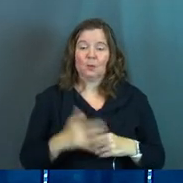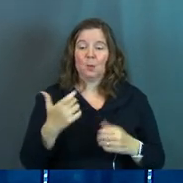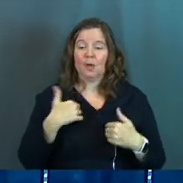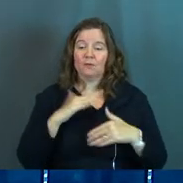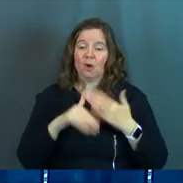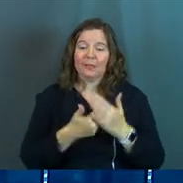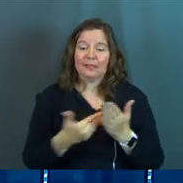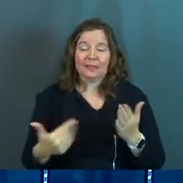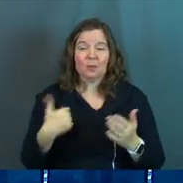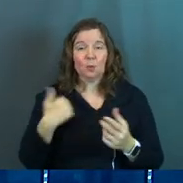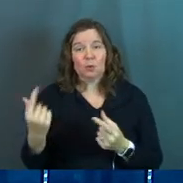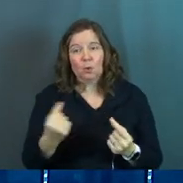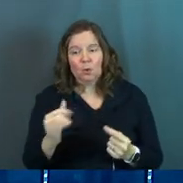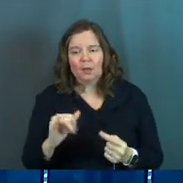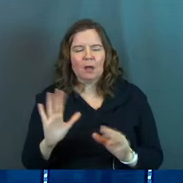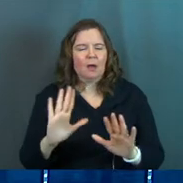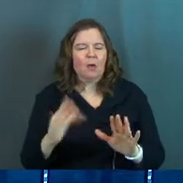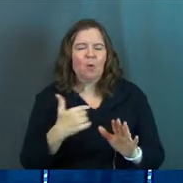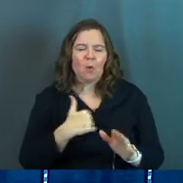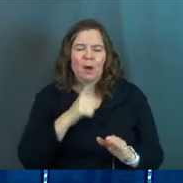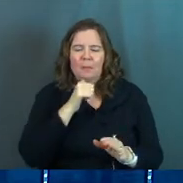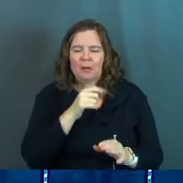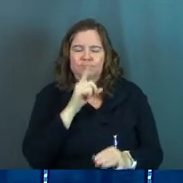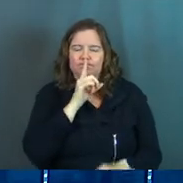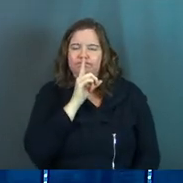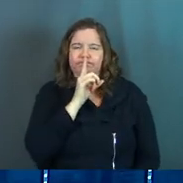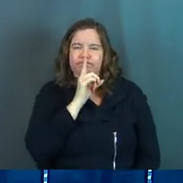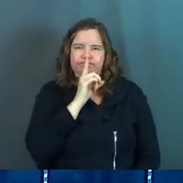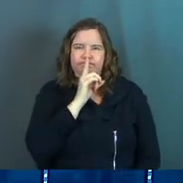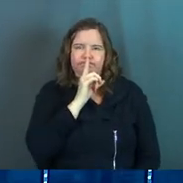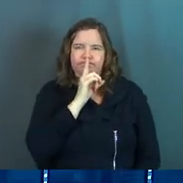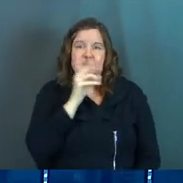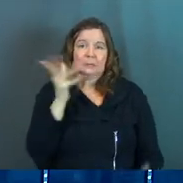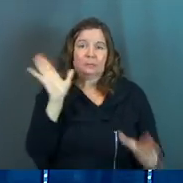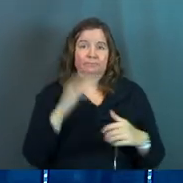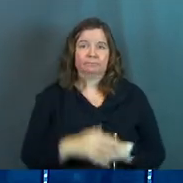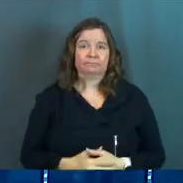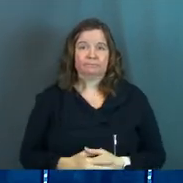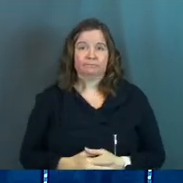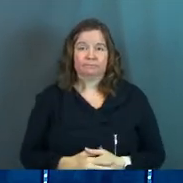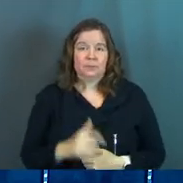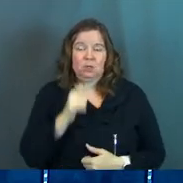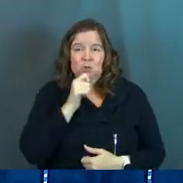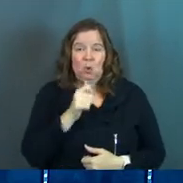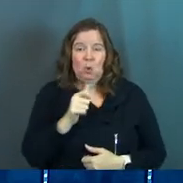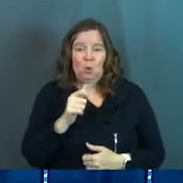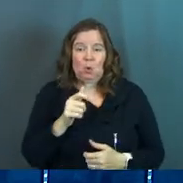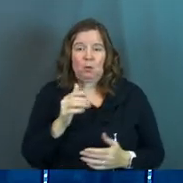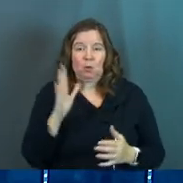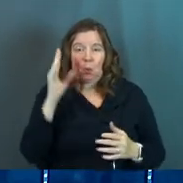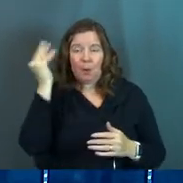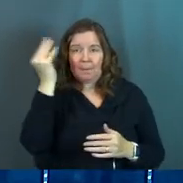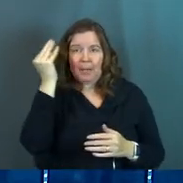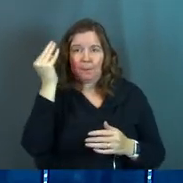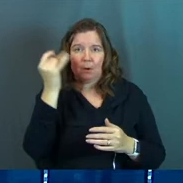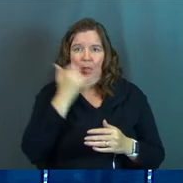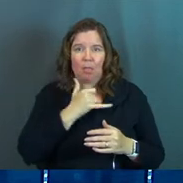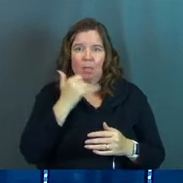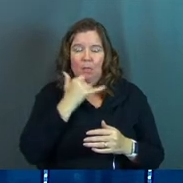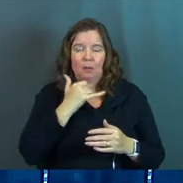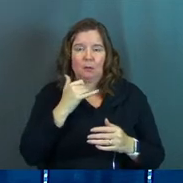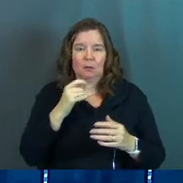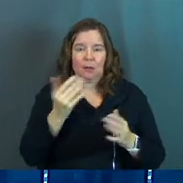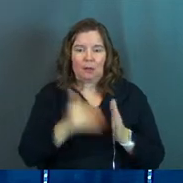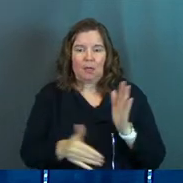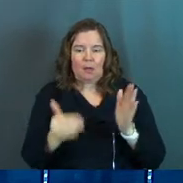We got all these things that we do. It's like, no, I'm just not going to talk about it. Done. Don't replay your memories of the wrong in your